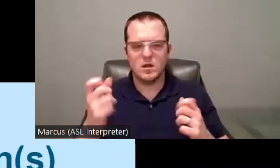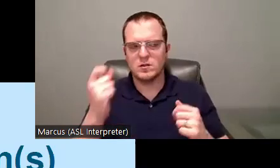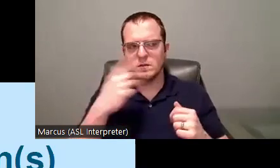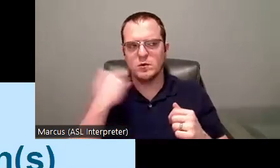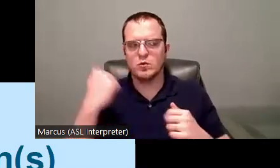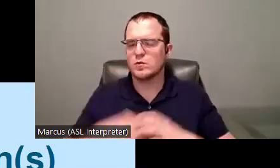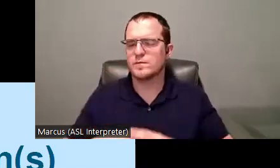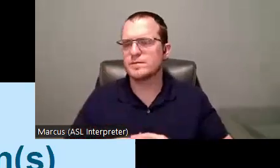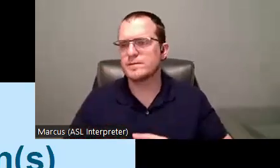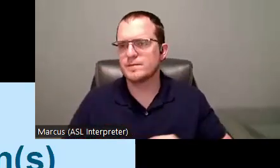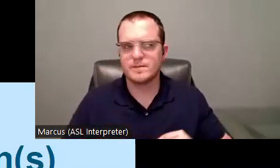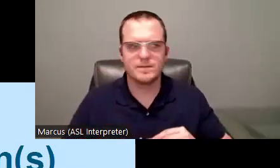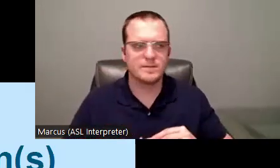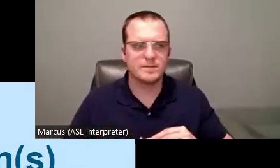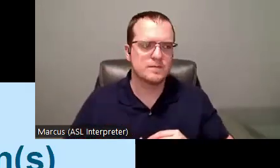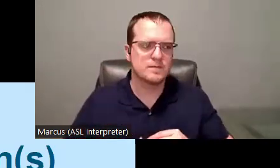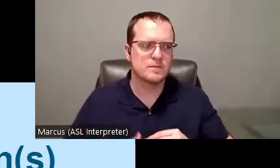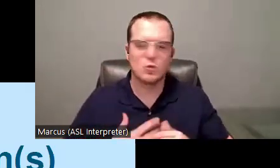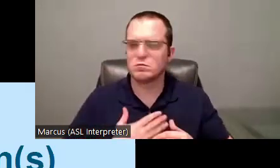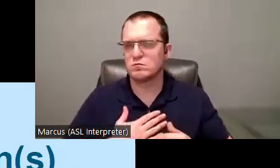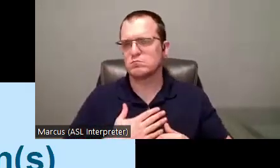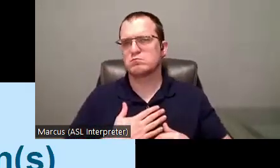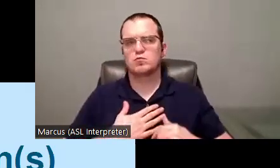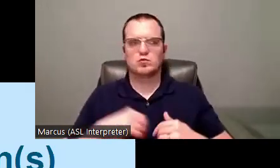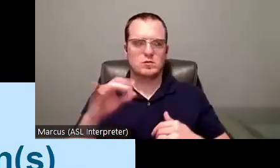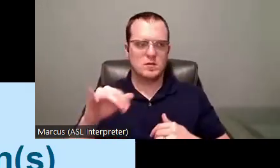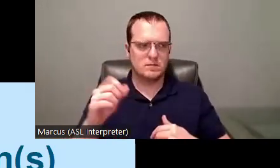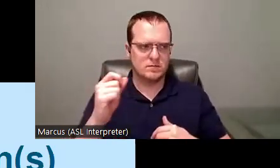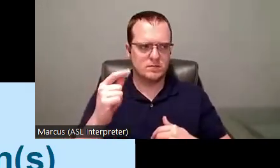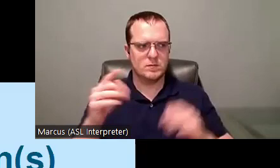more. So appreciate you indulging me there.